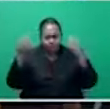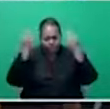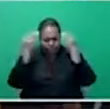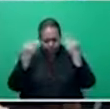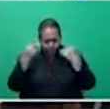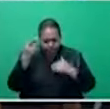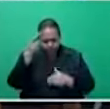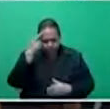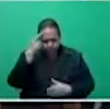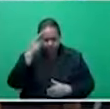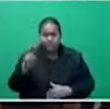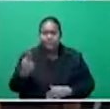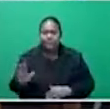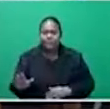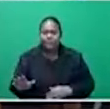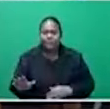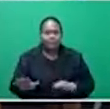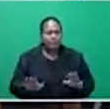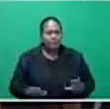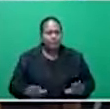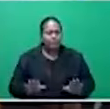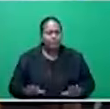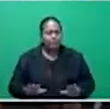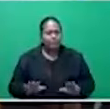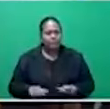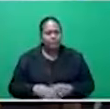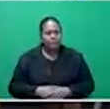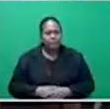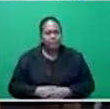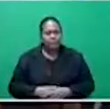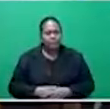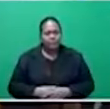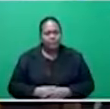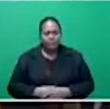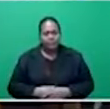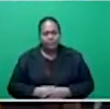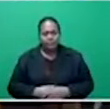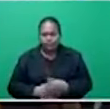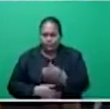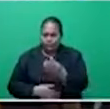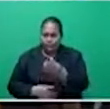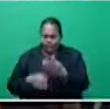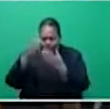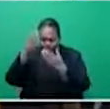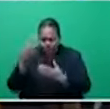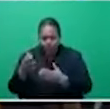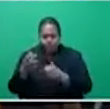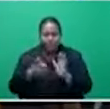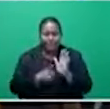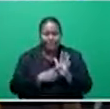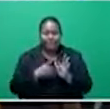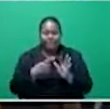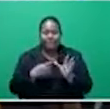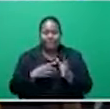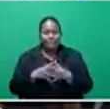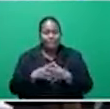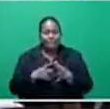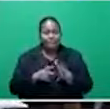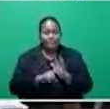Order. Order. Mr. Speaker, sir. Order. Honourable Lavere and his leader, Honourable